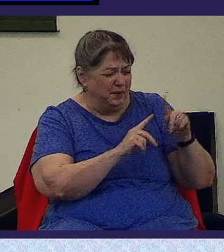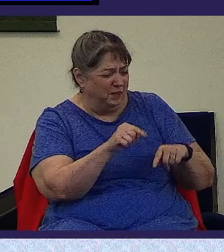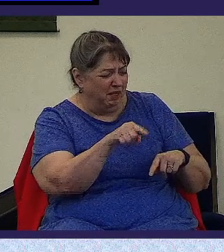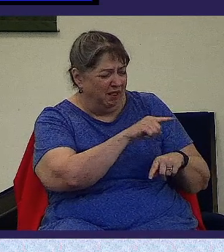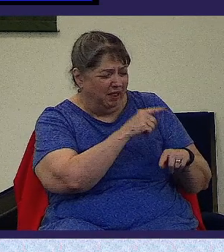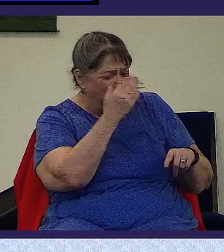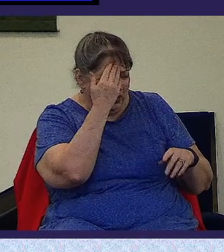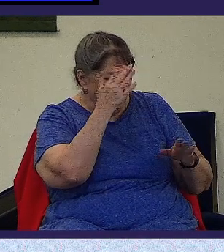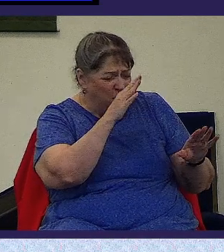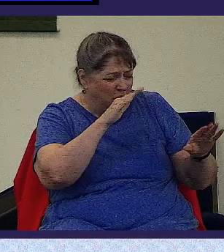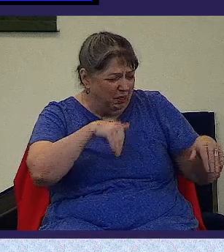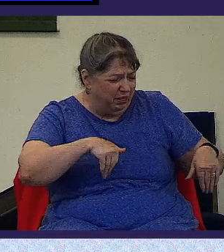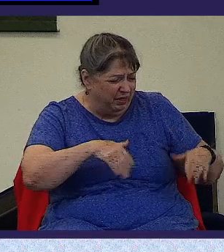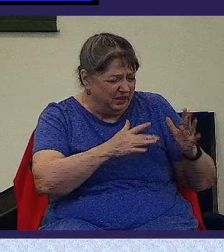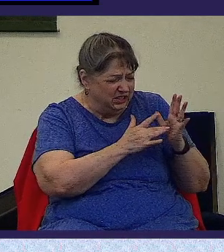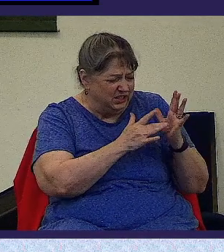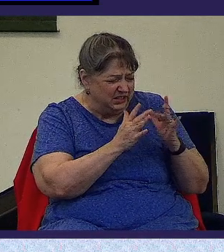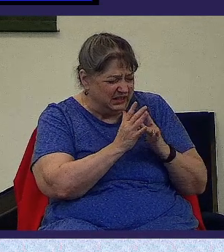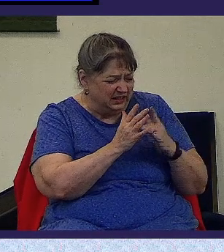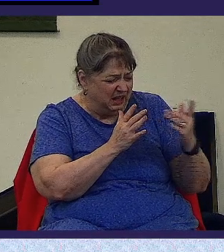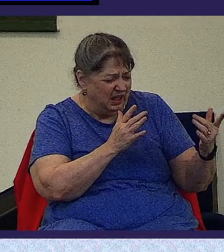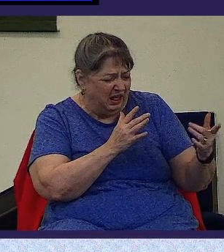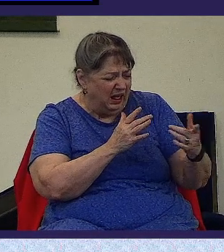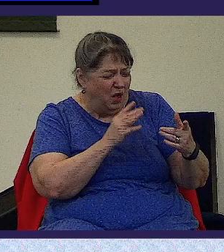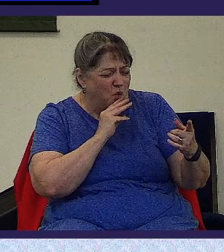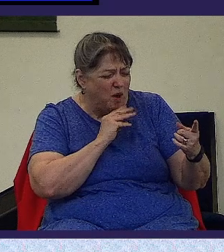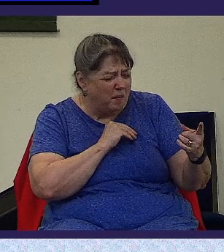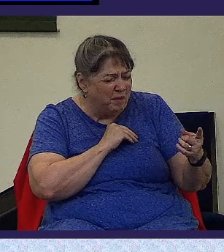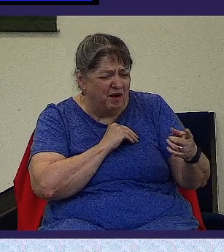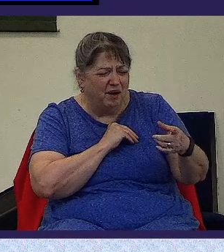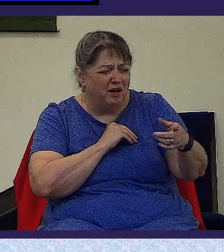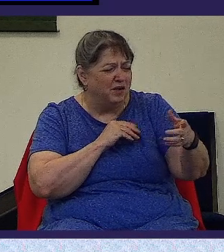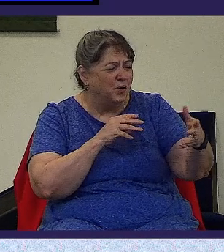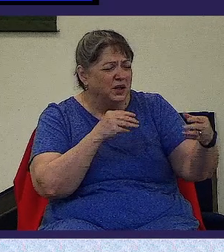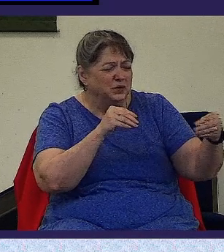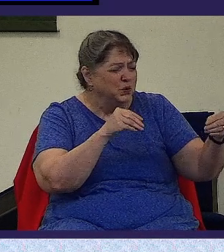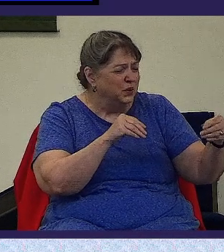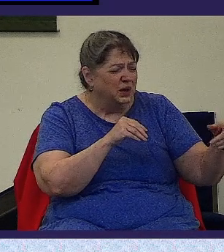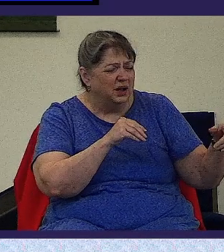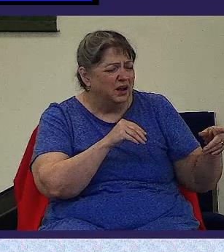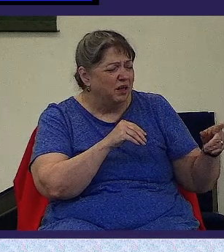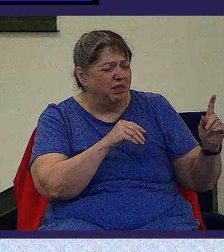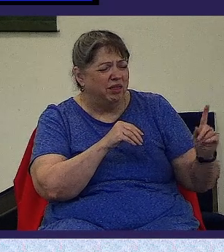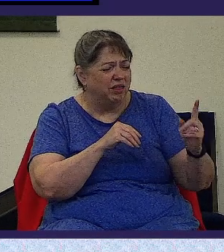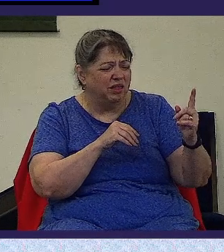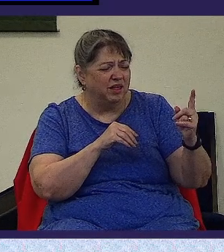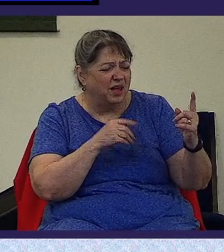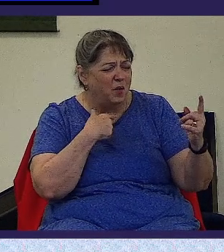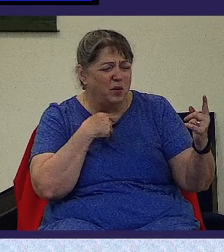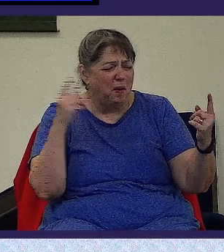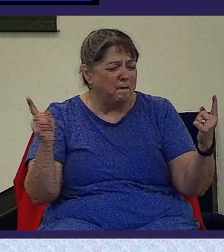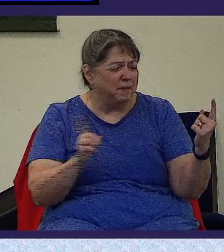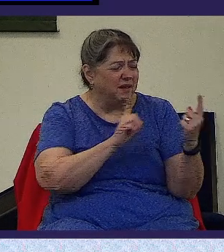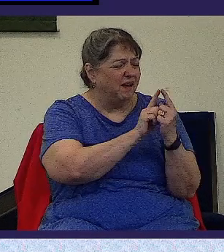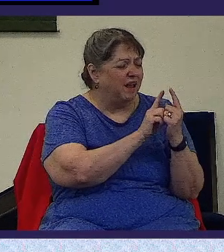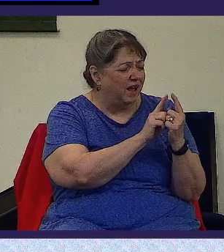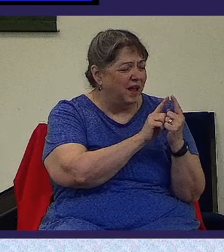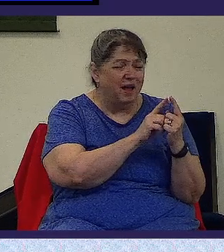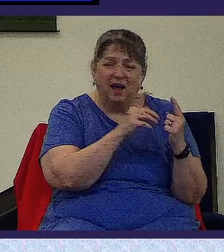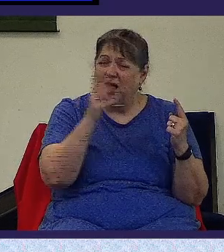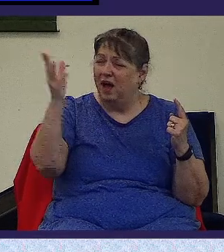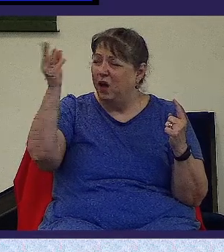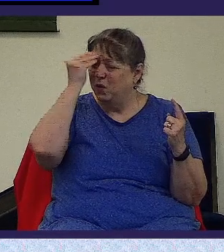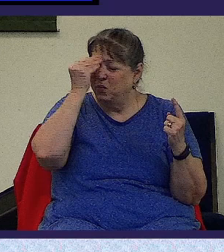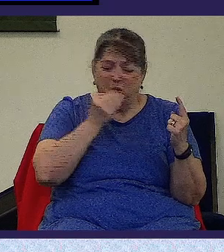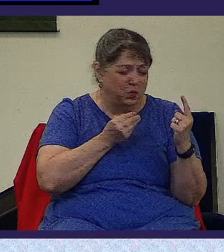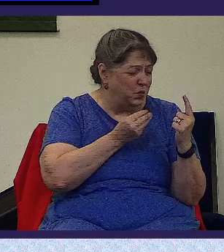around people whether in walmart or in the supermarket or walking down the street god uh to to share with those that you open a door